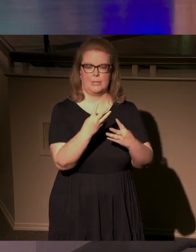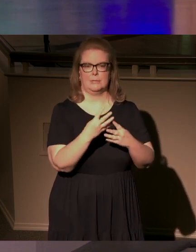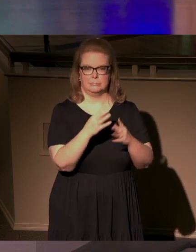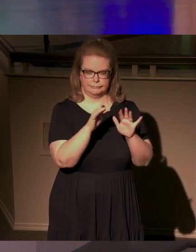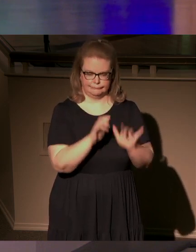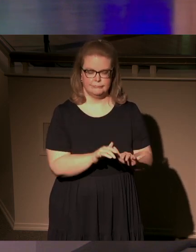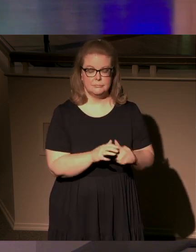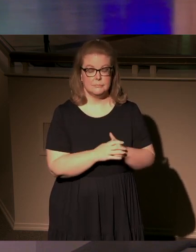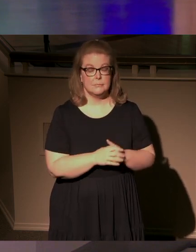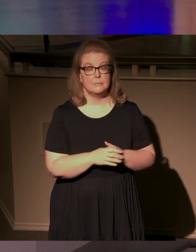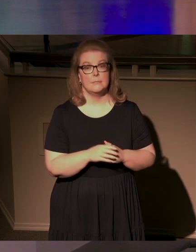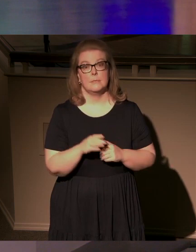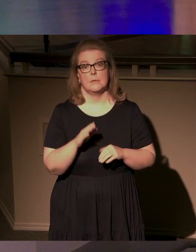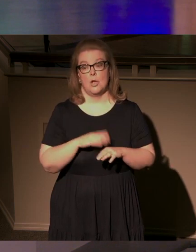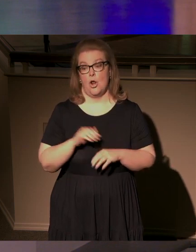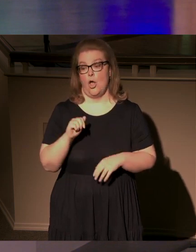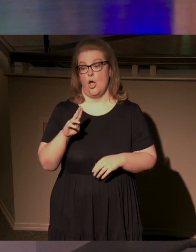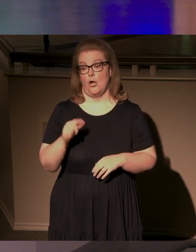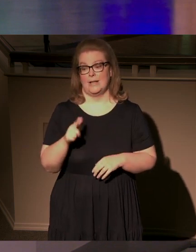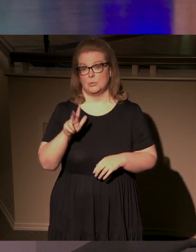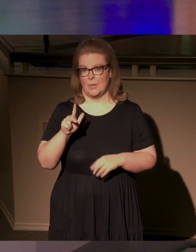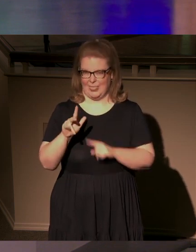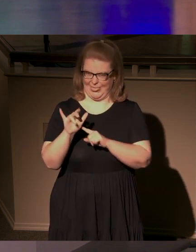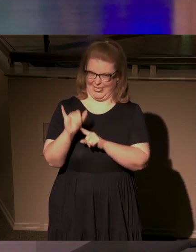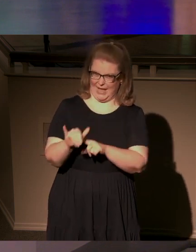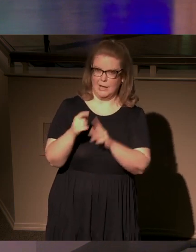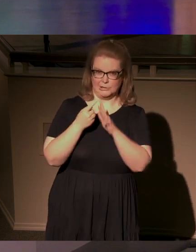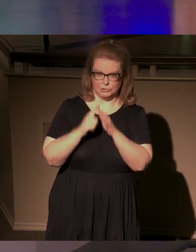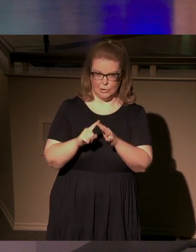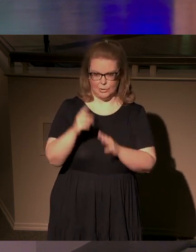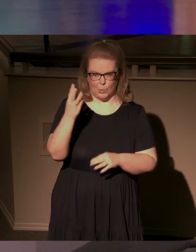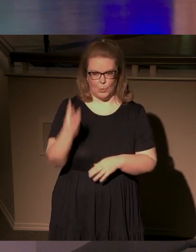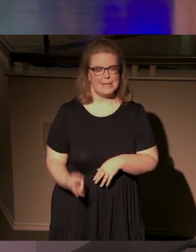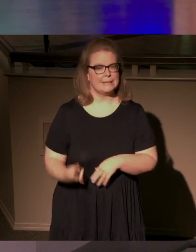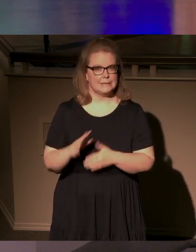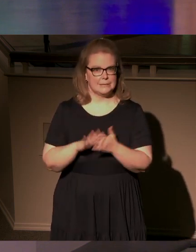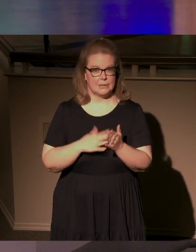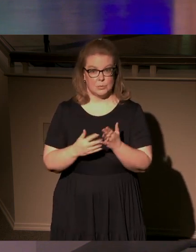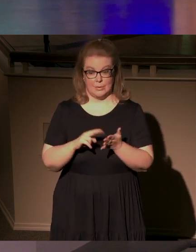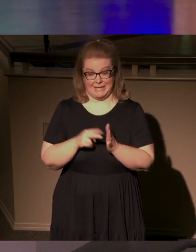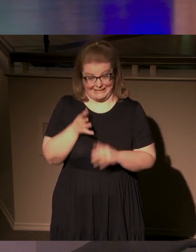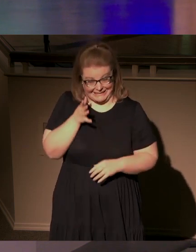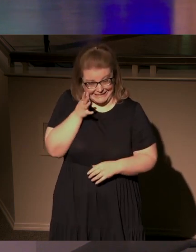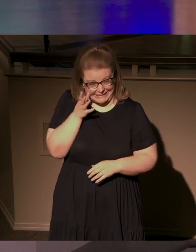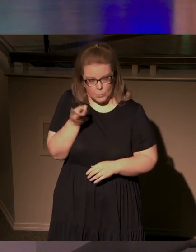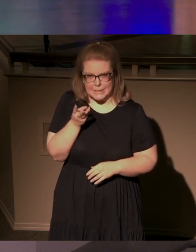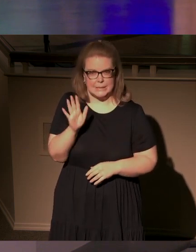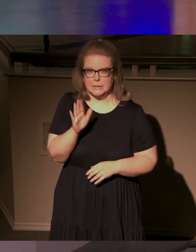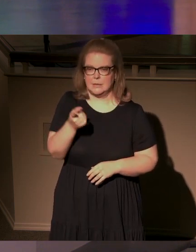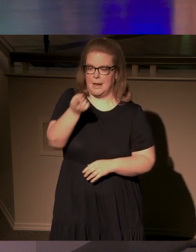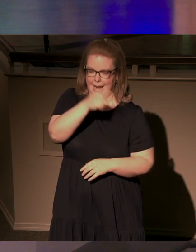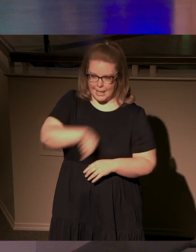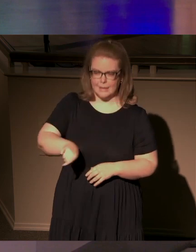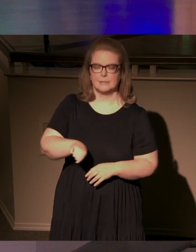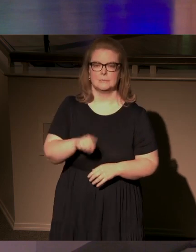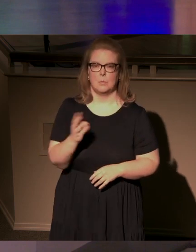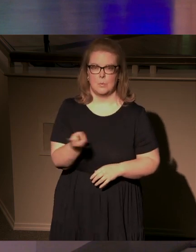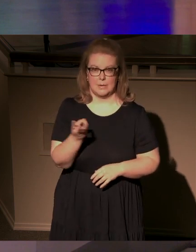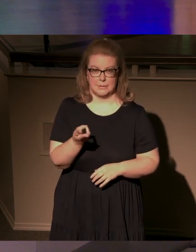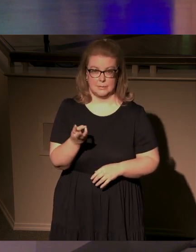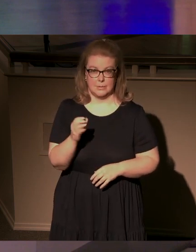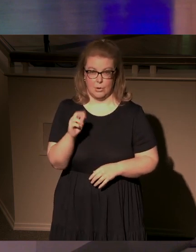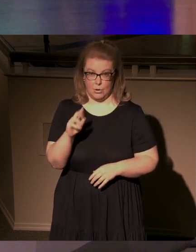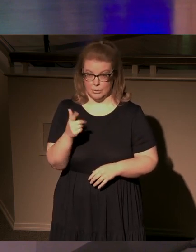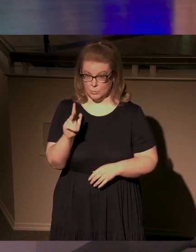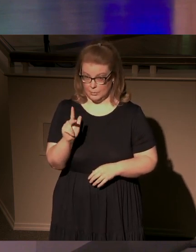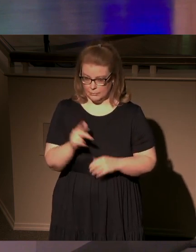On the 23rd, we'll crank up with our Wednesday night regular schedule. So that's not this Wednesday, but it's the following Wednesday. I also